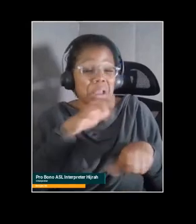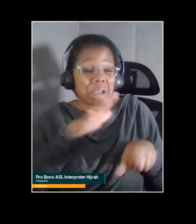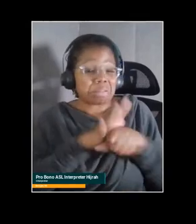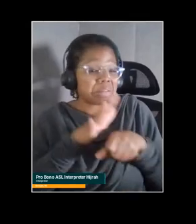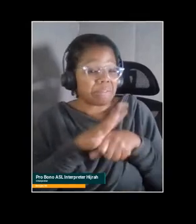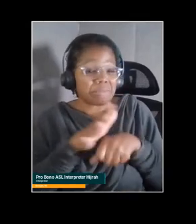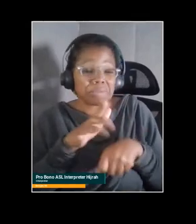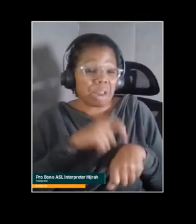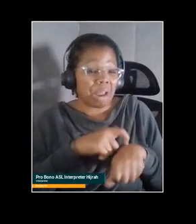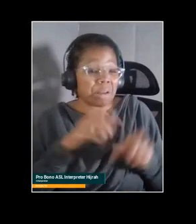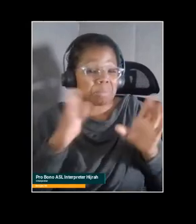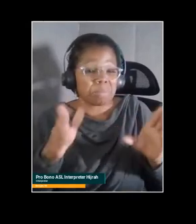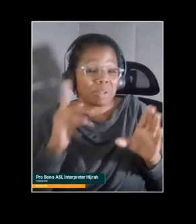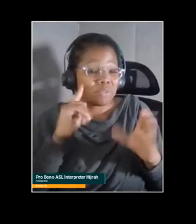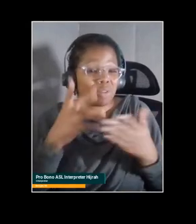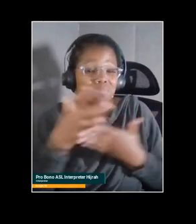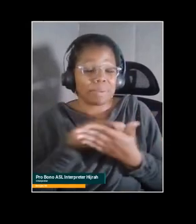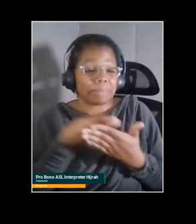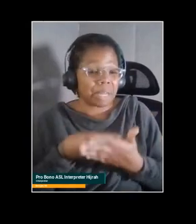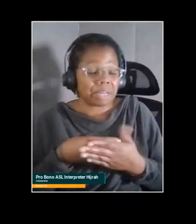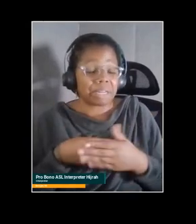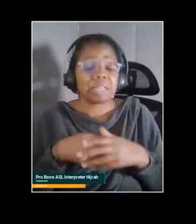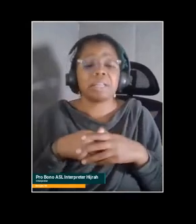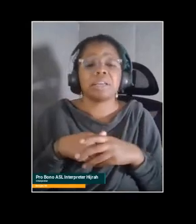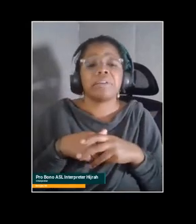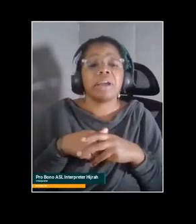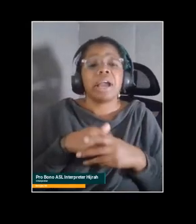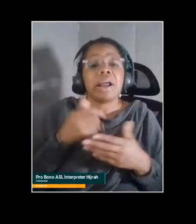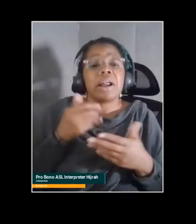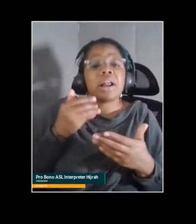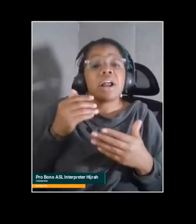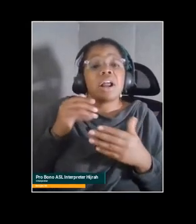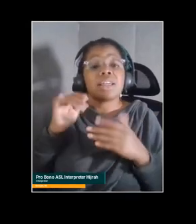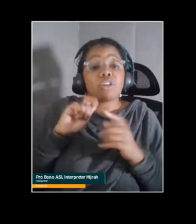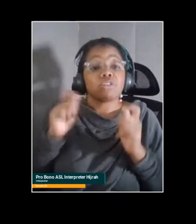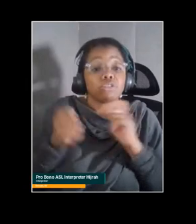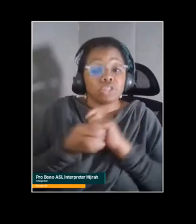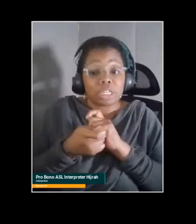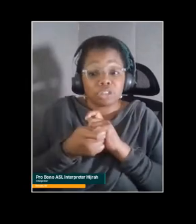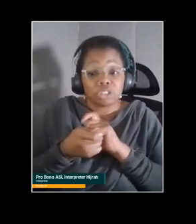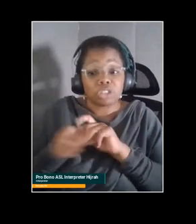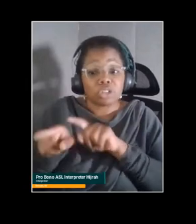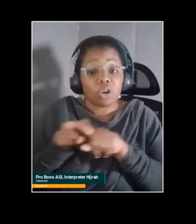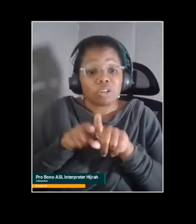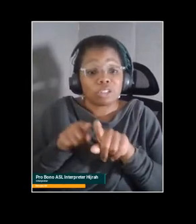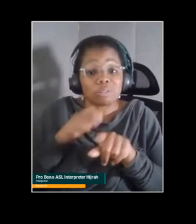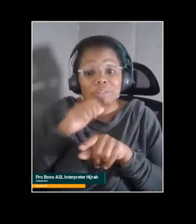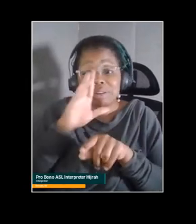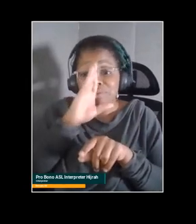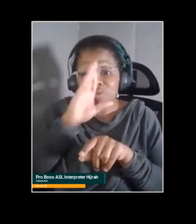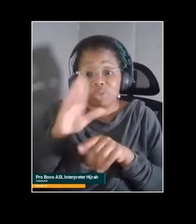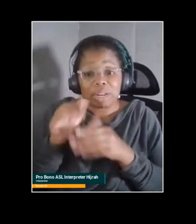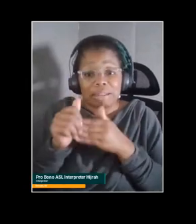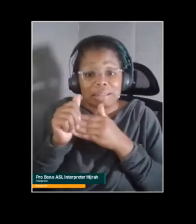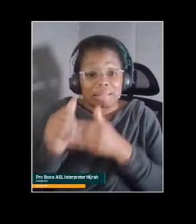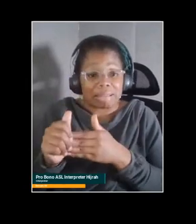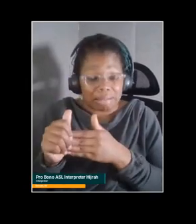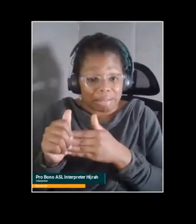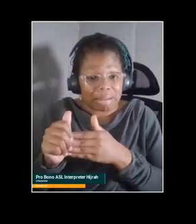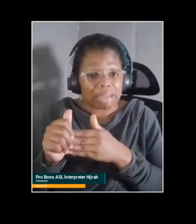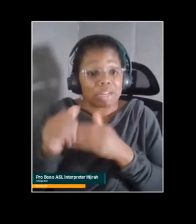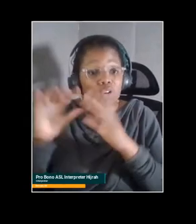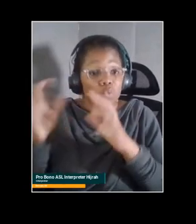viable. These changed conditions also indirectly can lead recreationists, individuals or